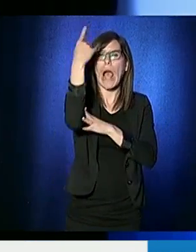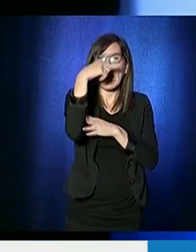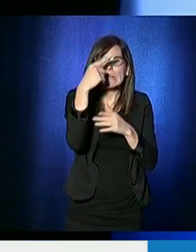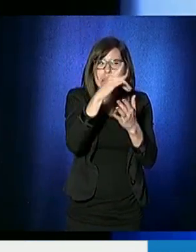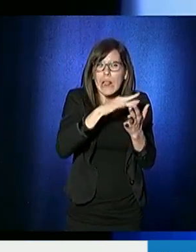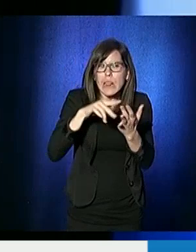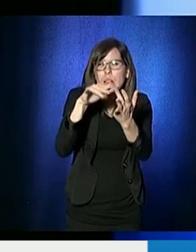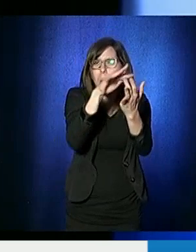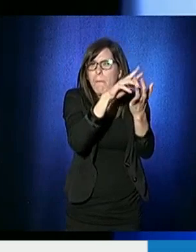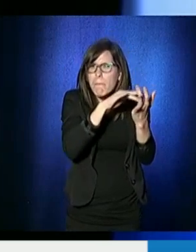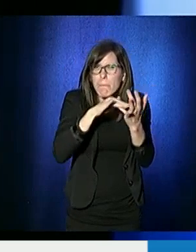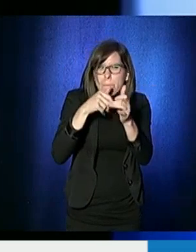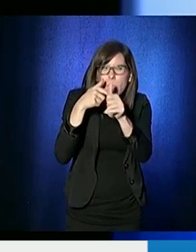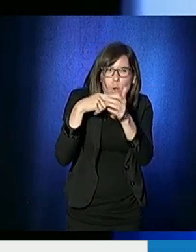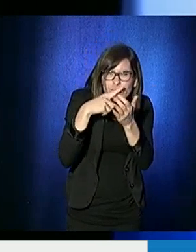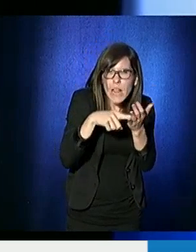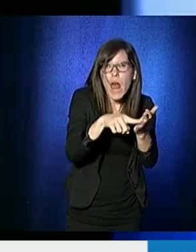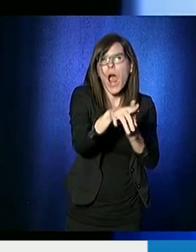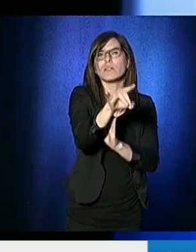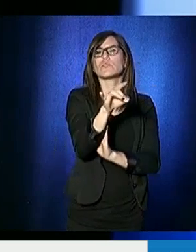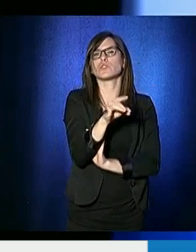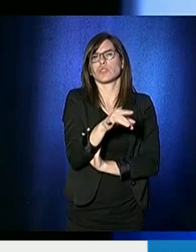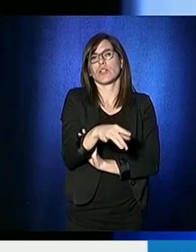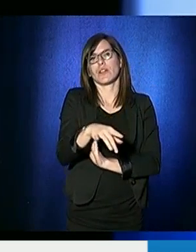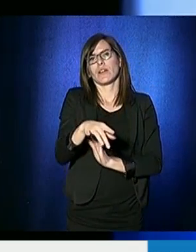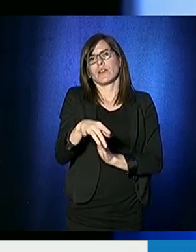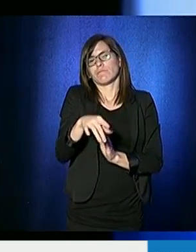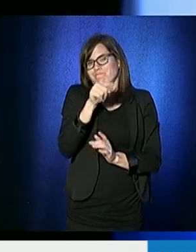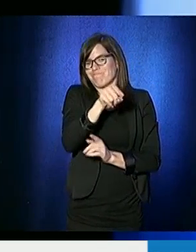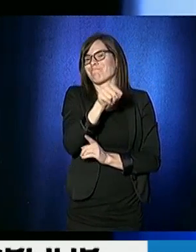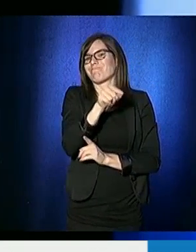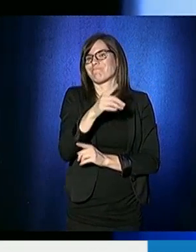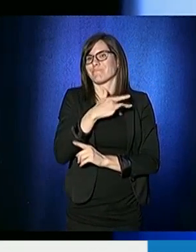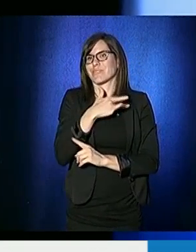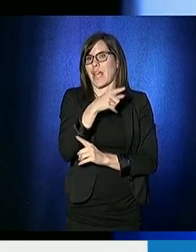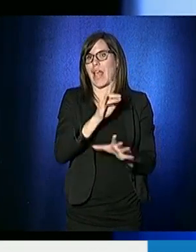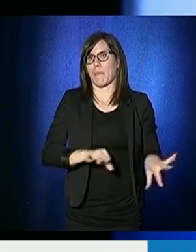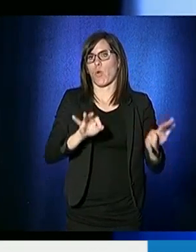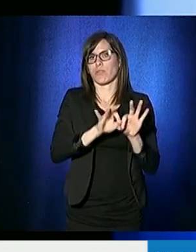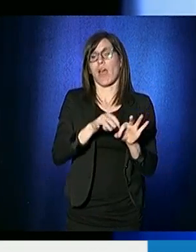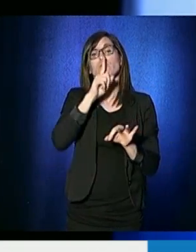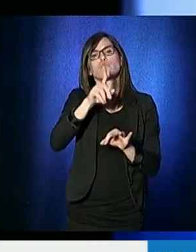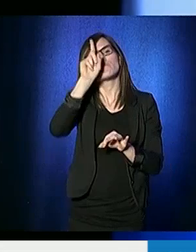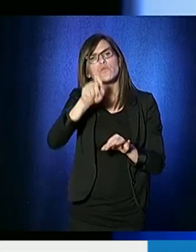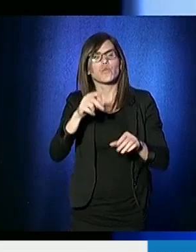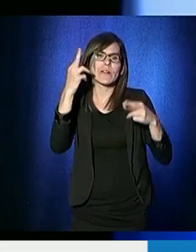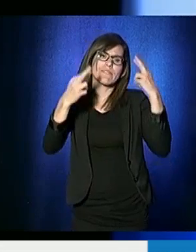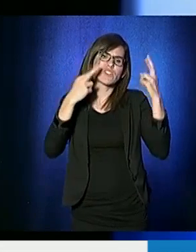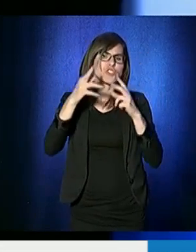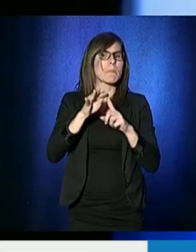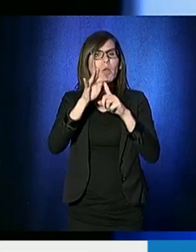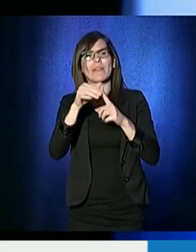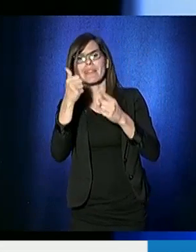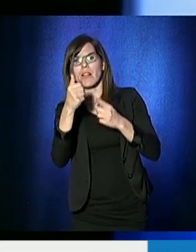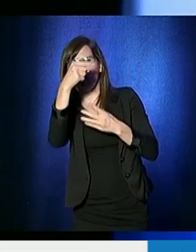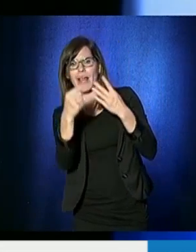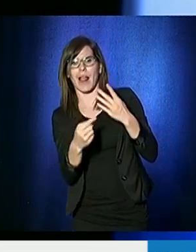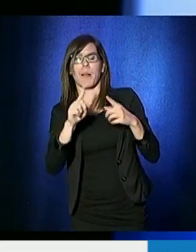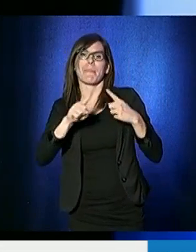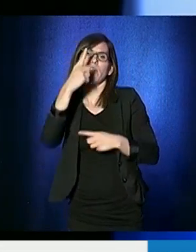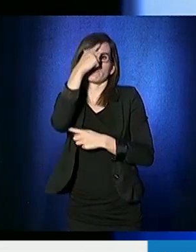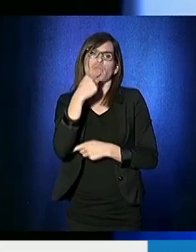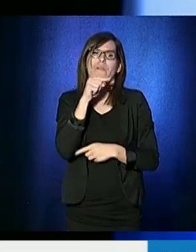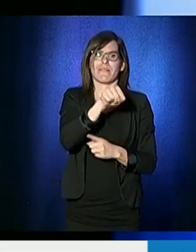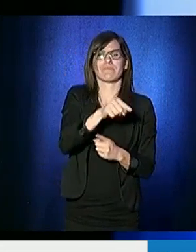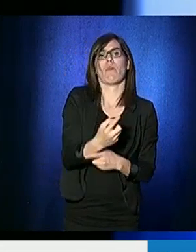avoir des solutions et des solutions qui ont été proposées. C'est sûr qu'il faut prioriser, comme dit ma collègue, là, les différentes choses, mais personnellement, moi, ce serait un des